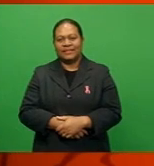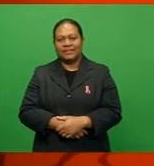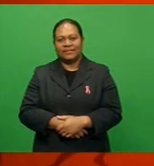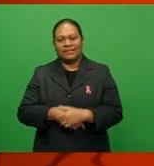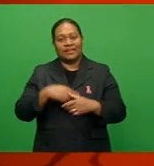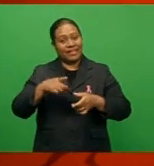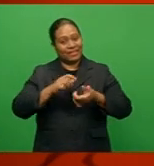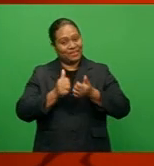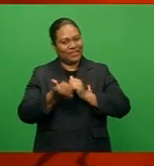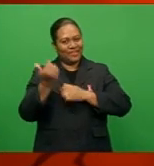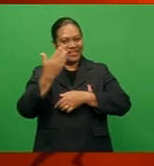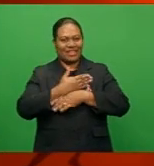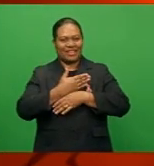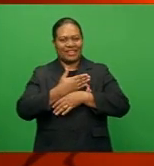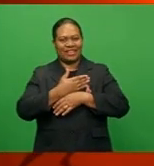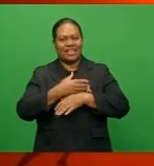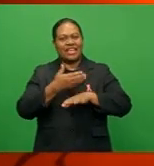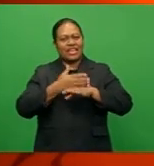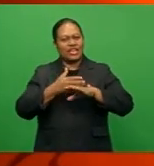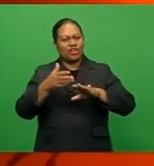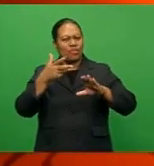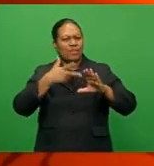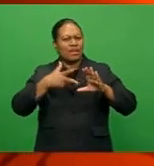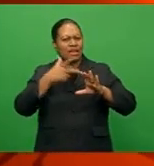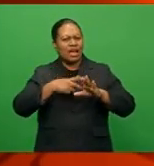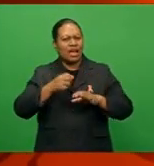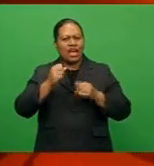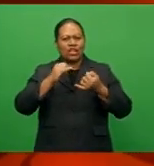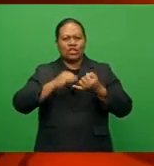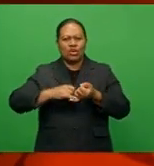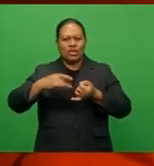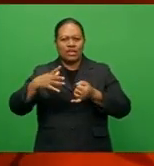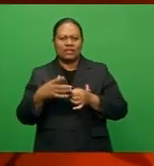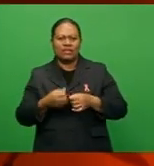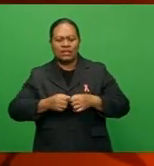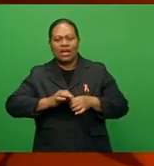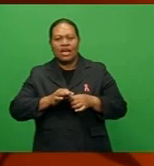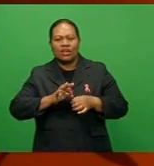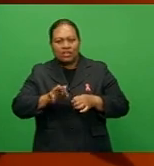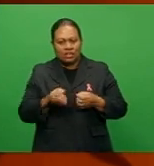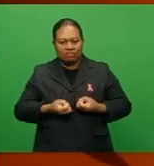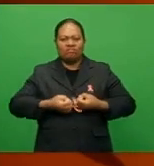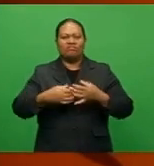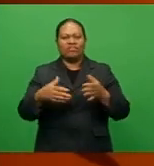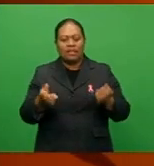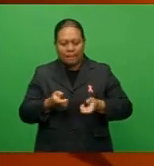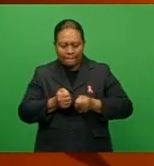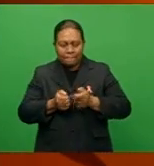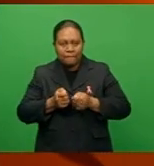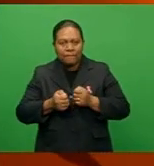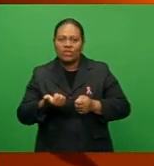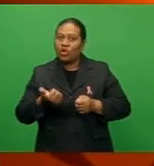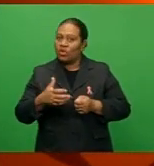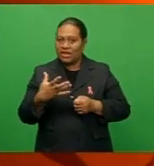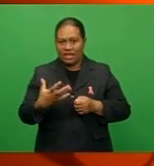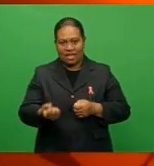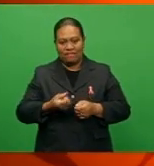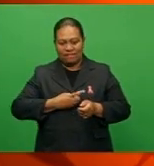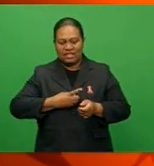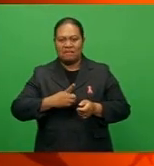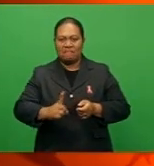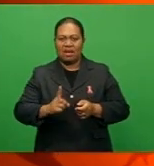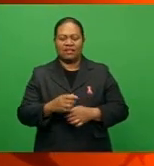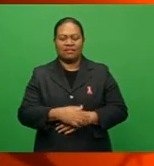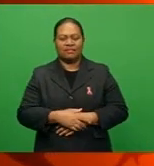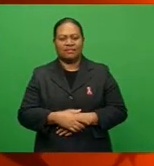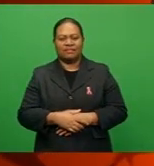That's it from Sports Tonight. Coming up in new media, Sony's yet-to-be-released PlayStation already in high demand. Details after the